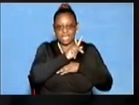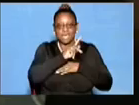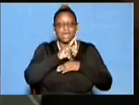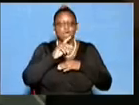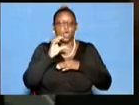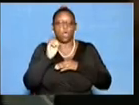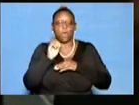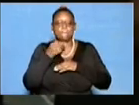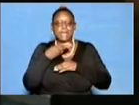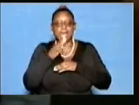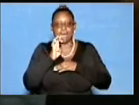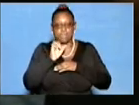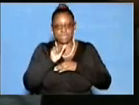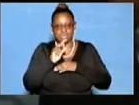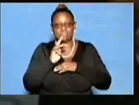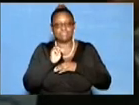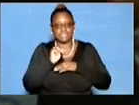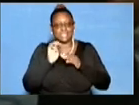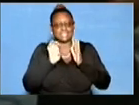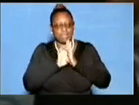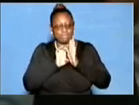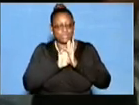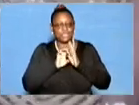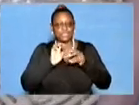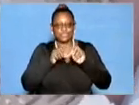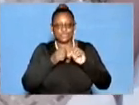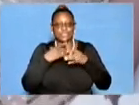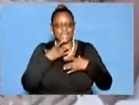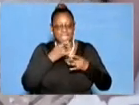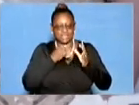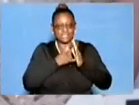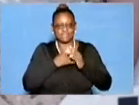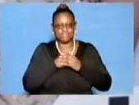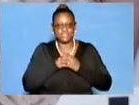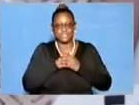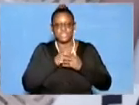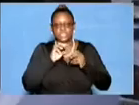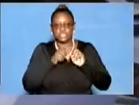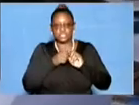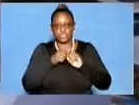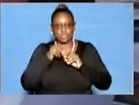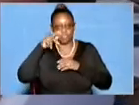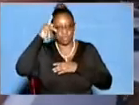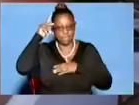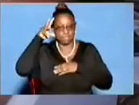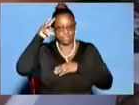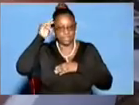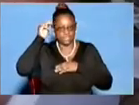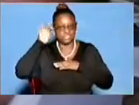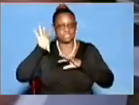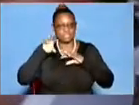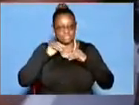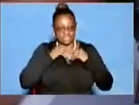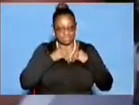So we were very impressed with his work. Prime Minister Davis was unpretentious in his acceptance.